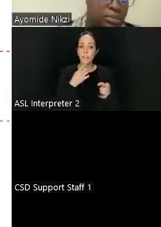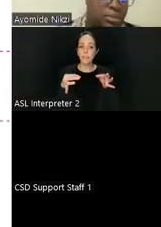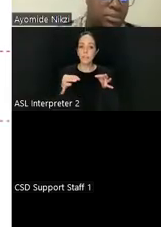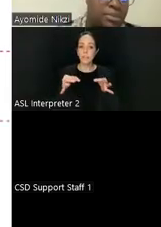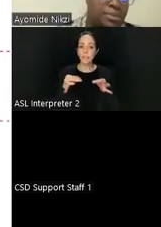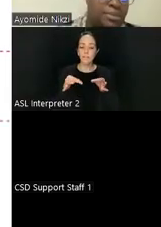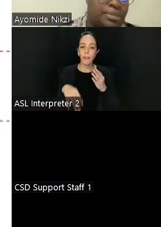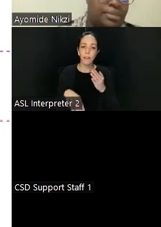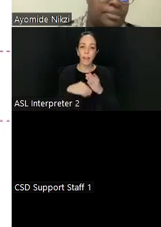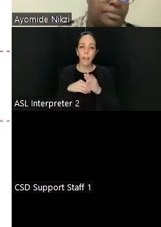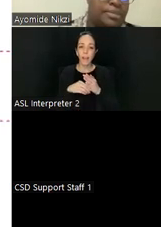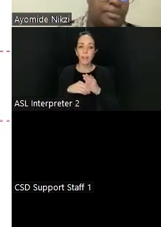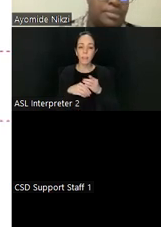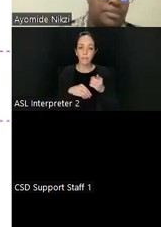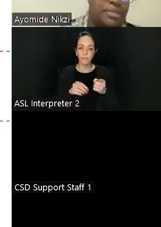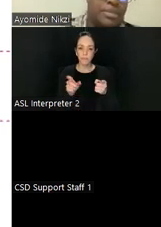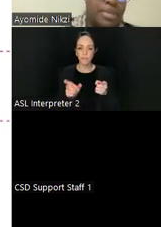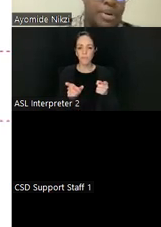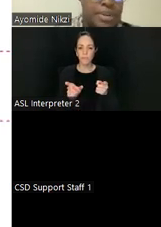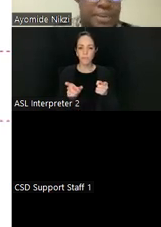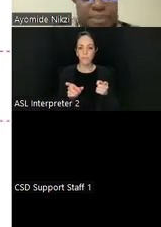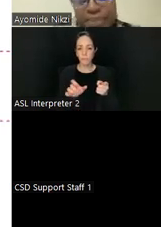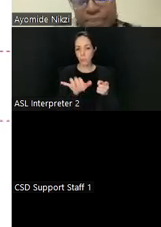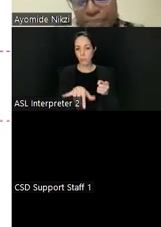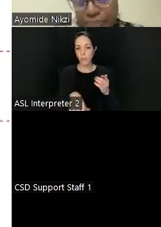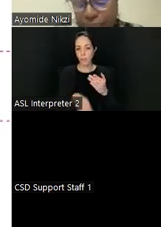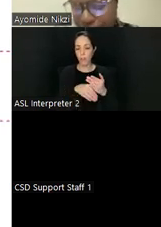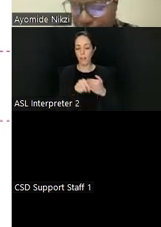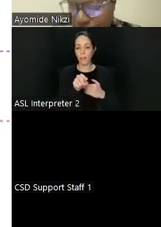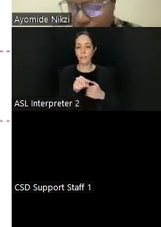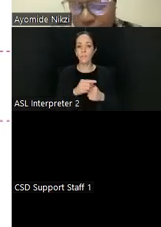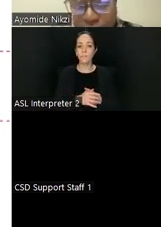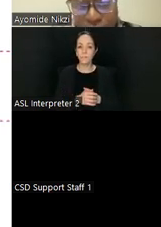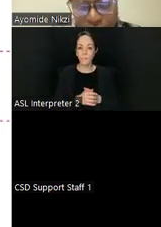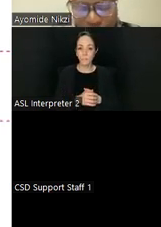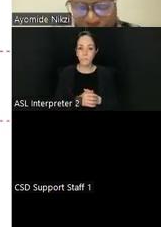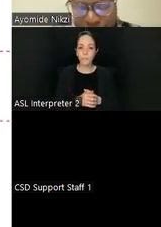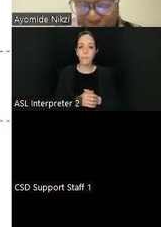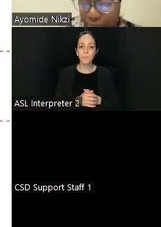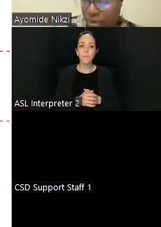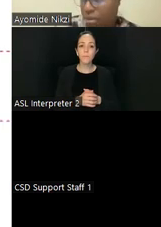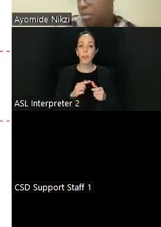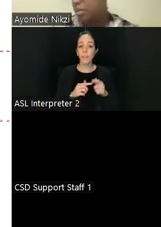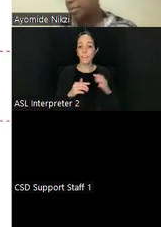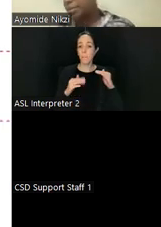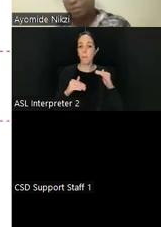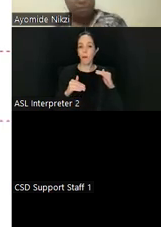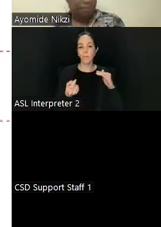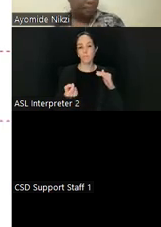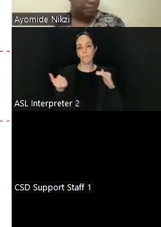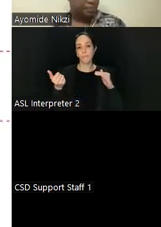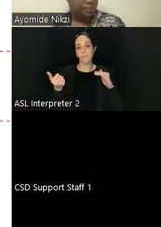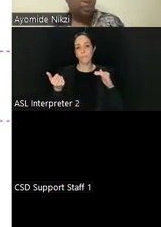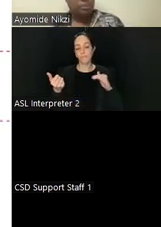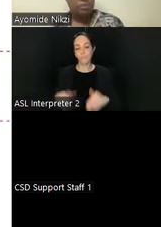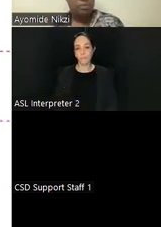its organizational details, and then to remove this portion of